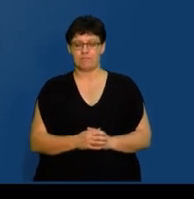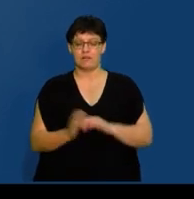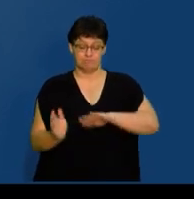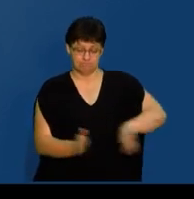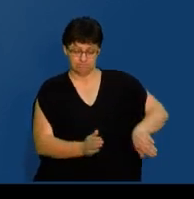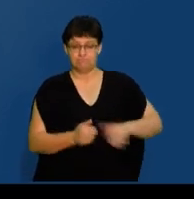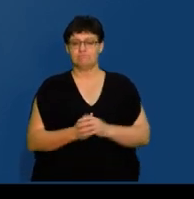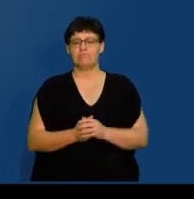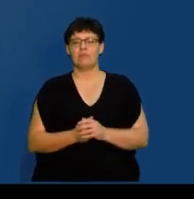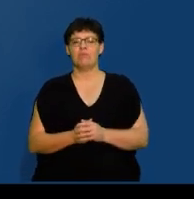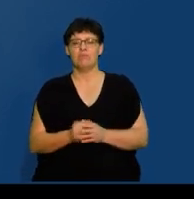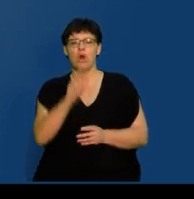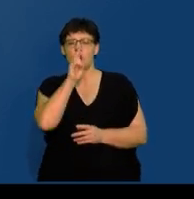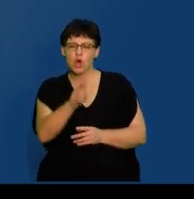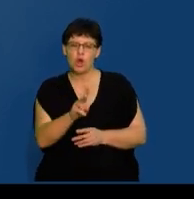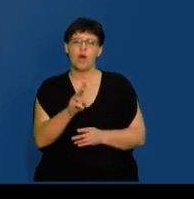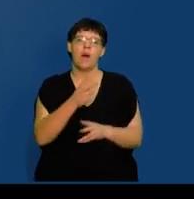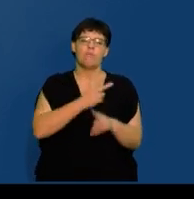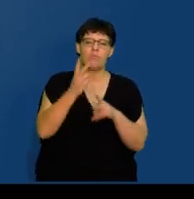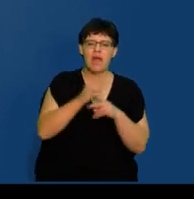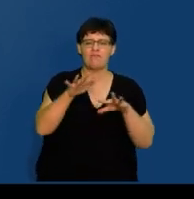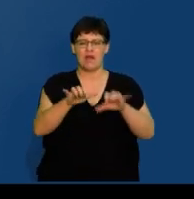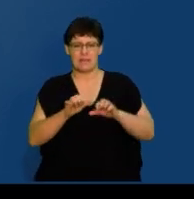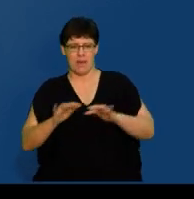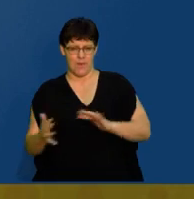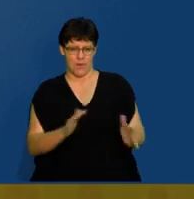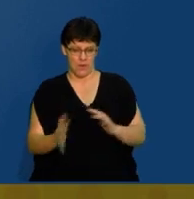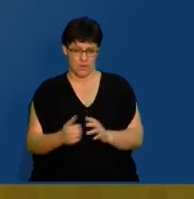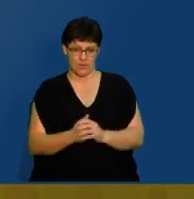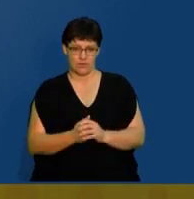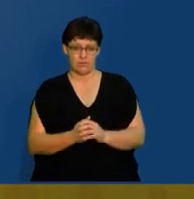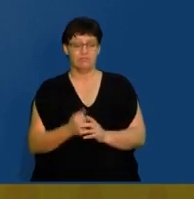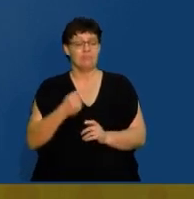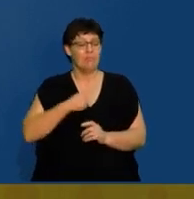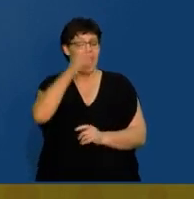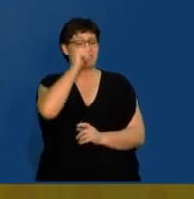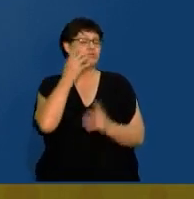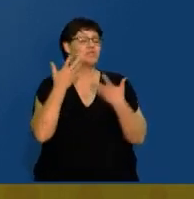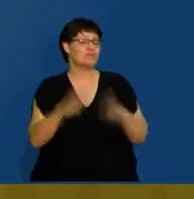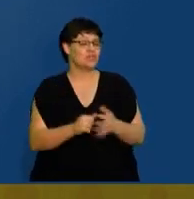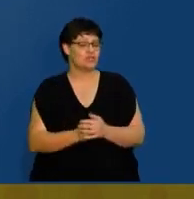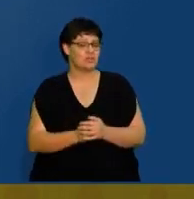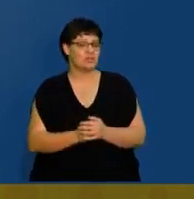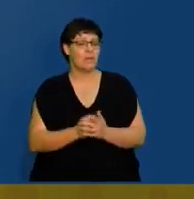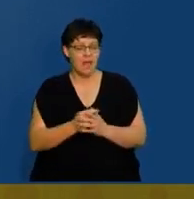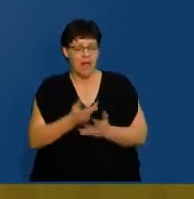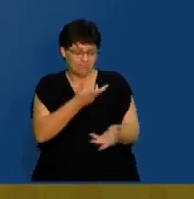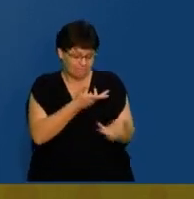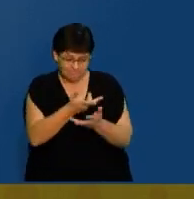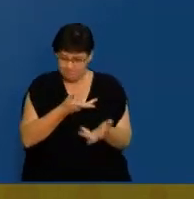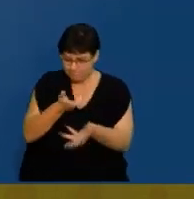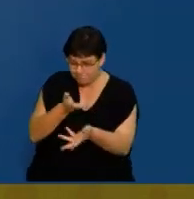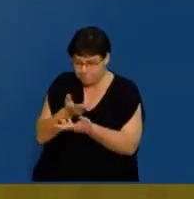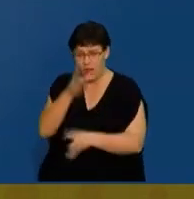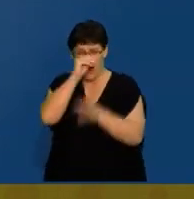guys, we've looked at tips on how to prepare for this exam. In my experience, and having chatted to learners, there are